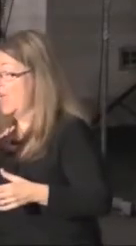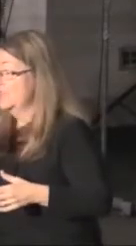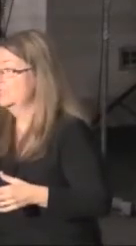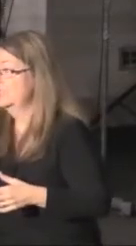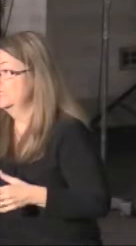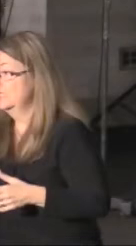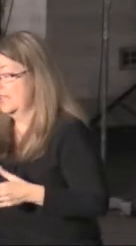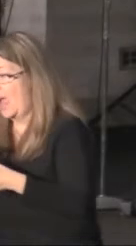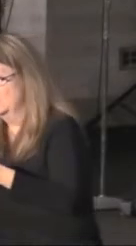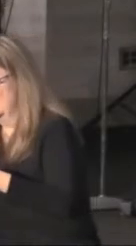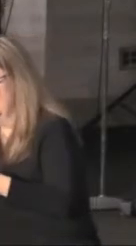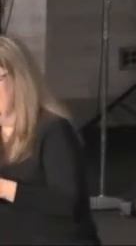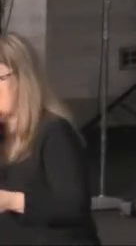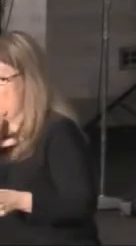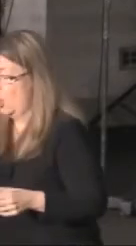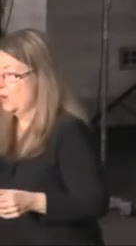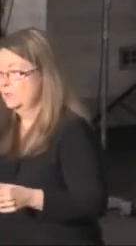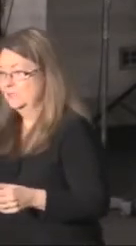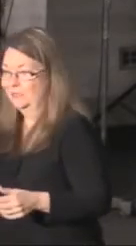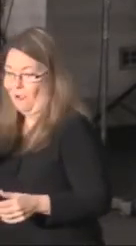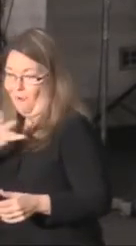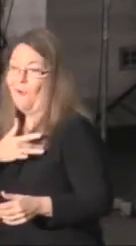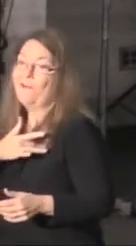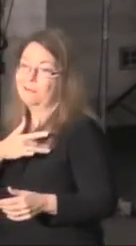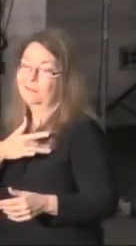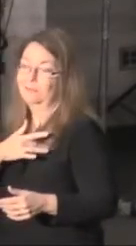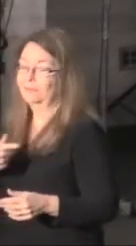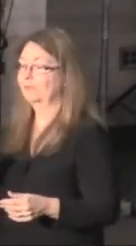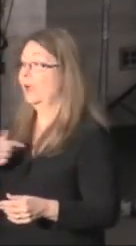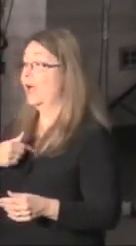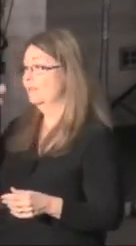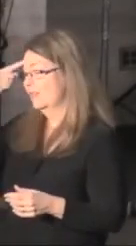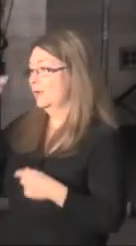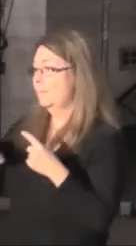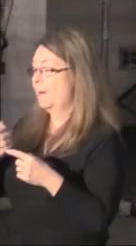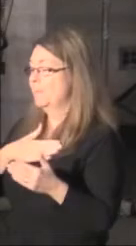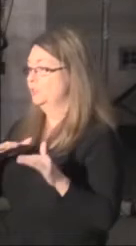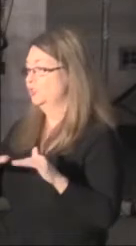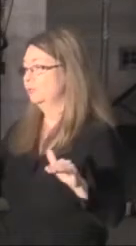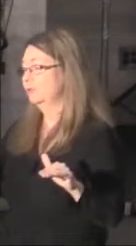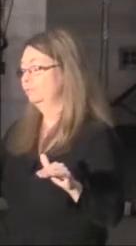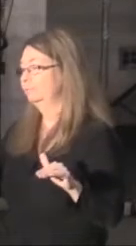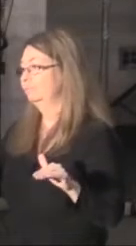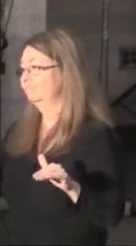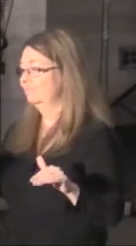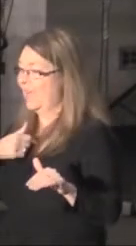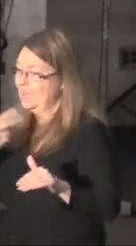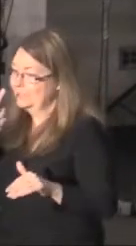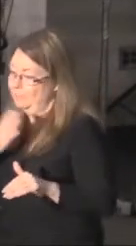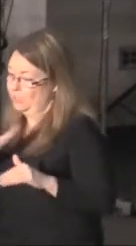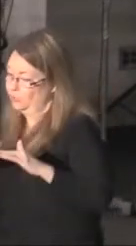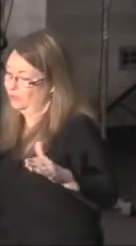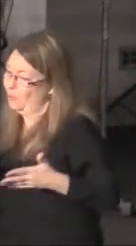at the heart." You know, I couldn't help but think about my children this week as I was thinking about this idea, and that I see my